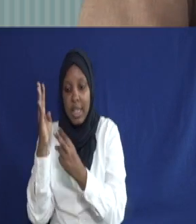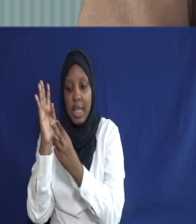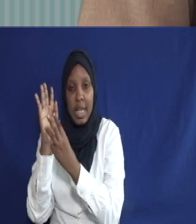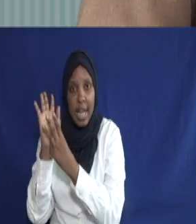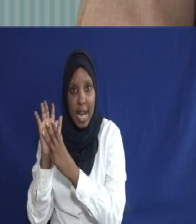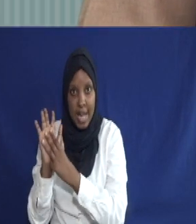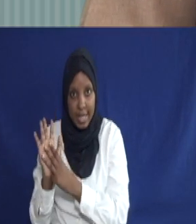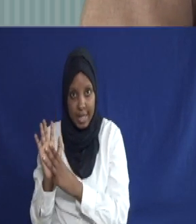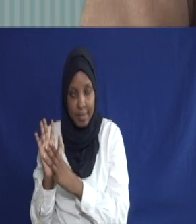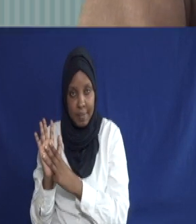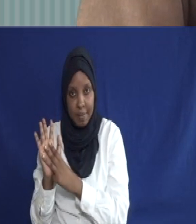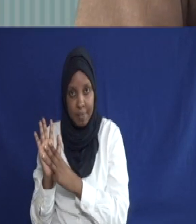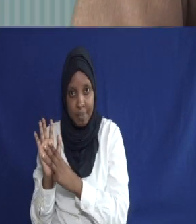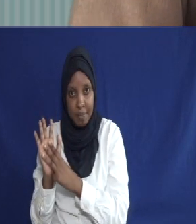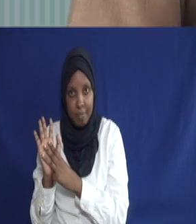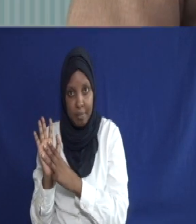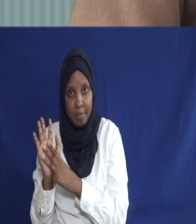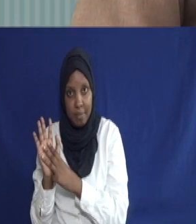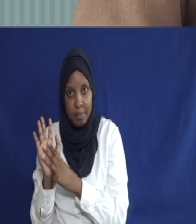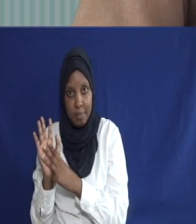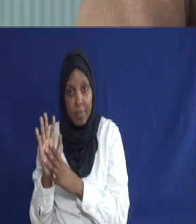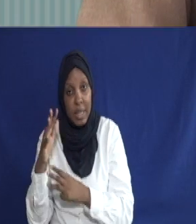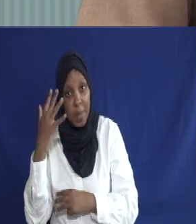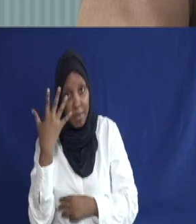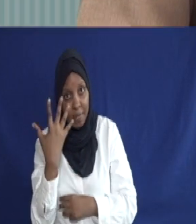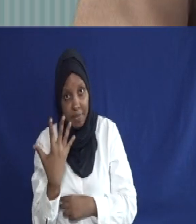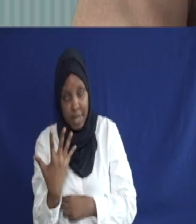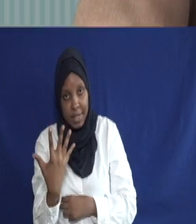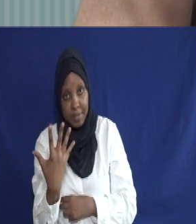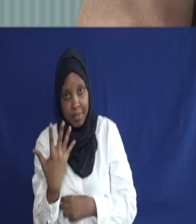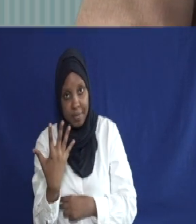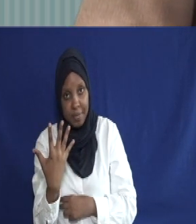5, 11 exponent x is equal to